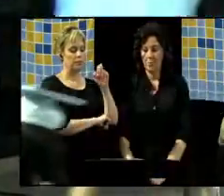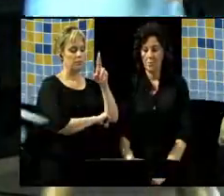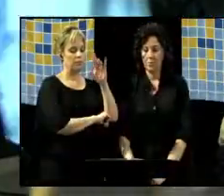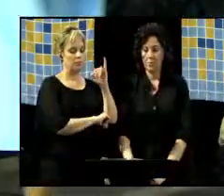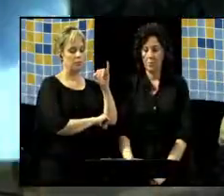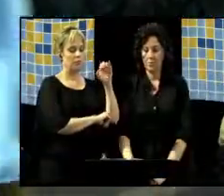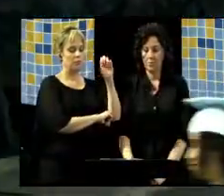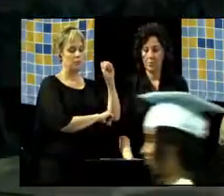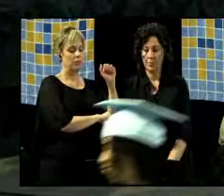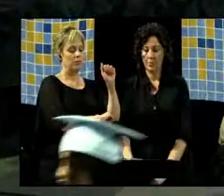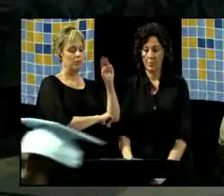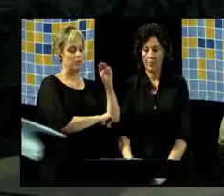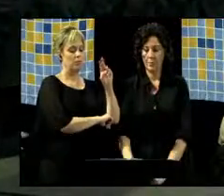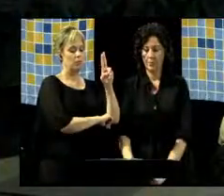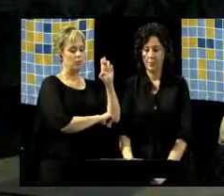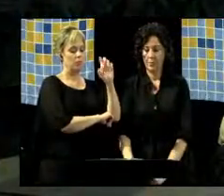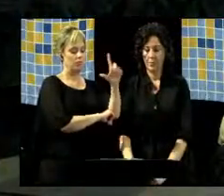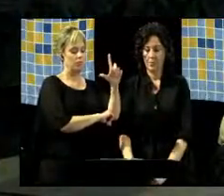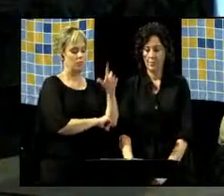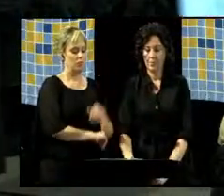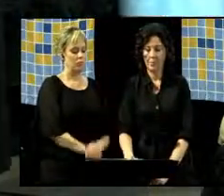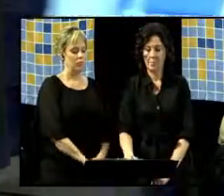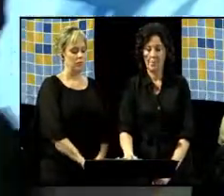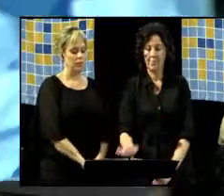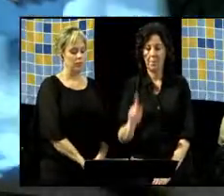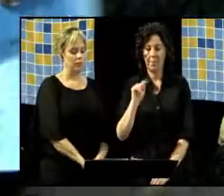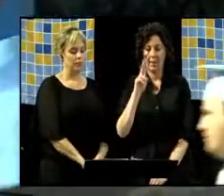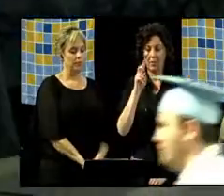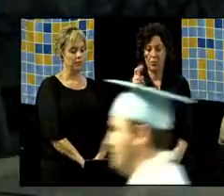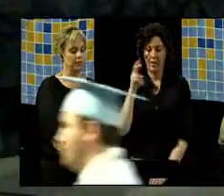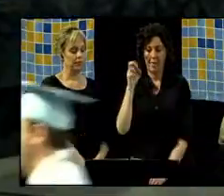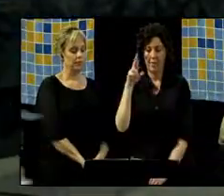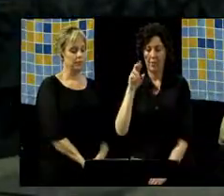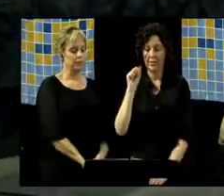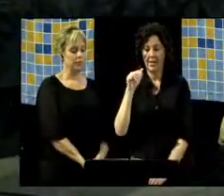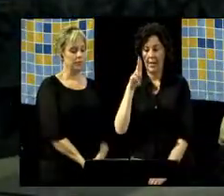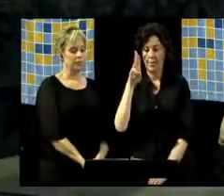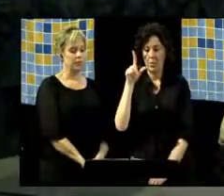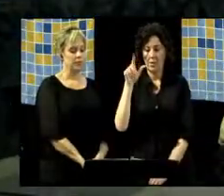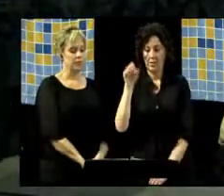Kashan Samuel, Trevor Roberts Samuels,